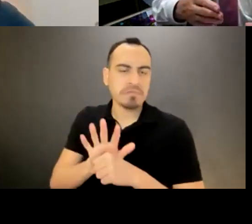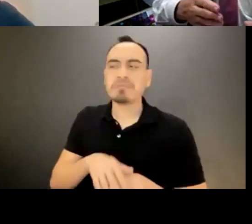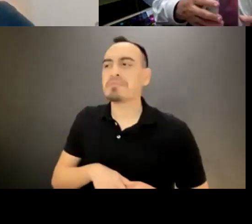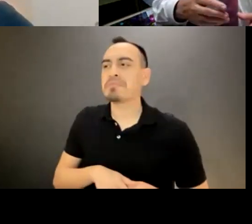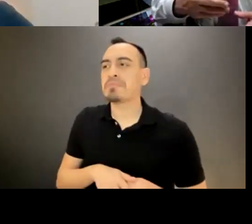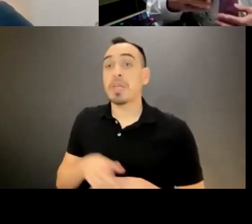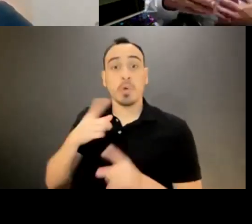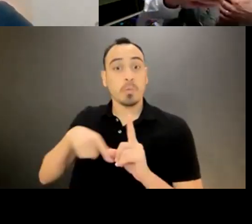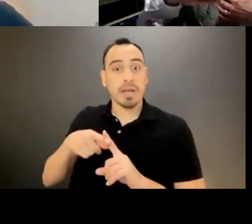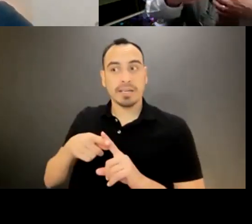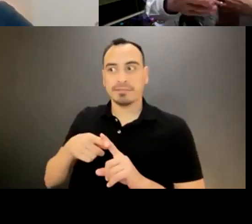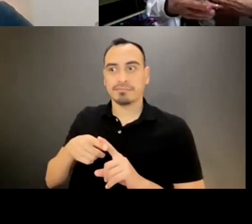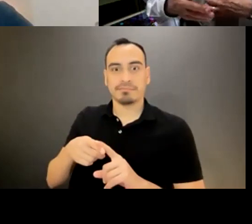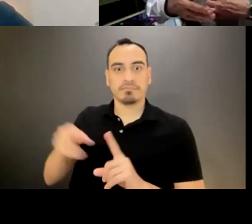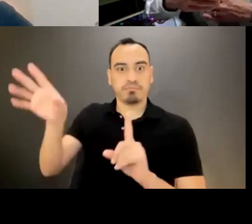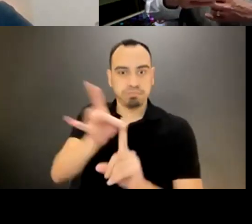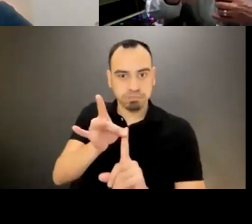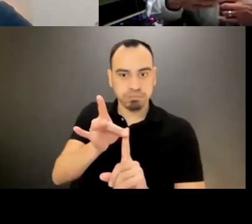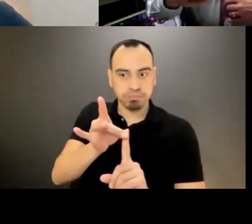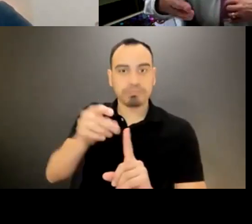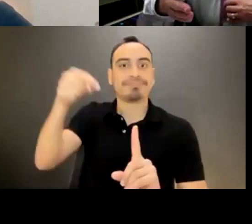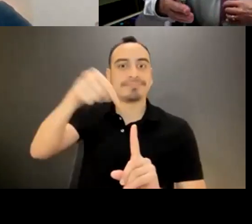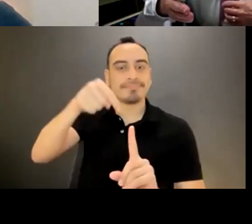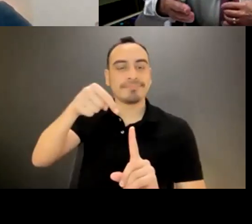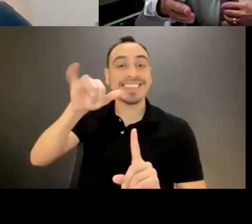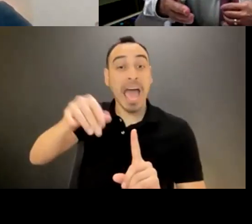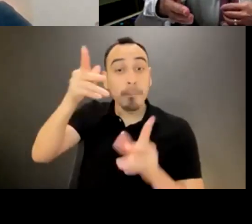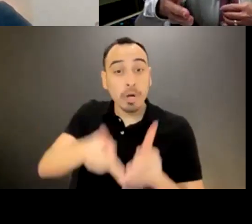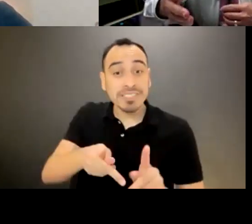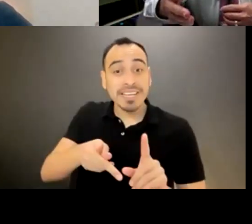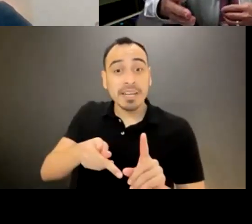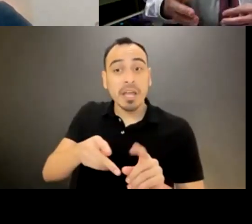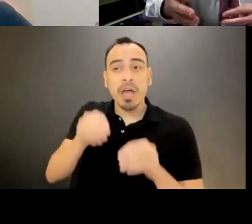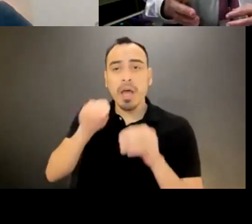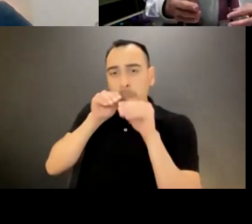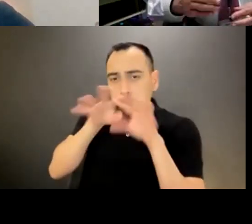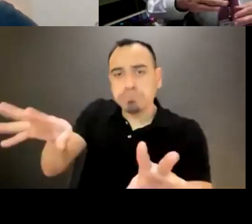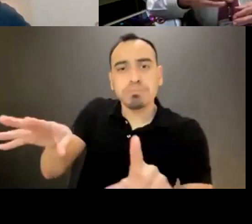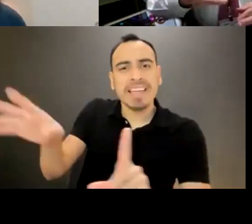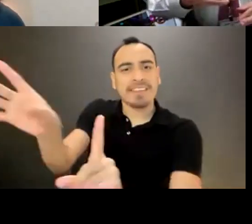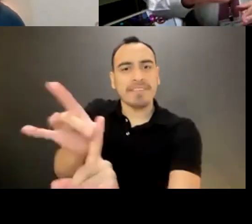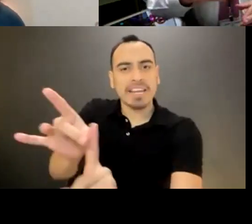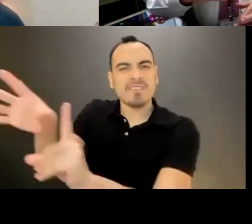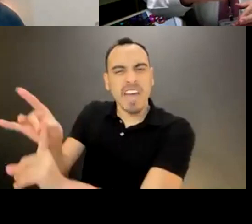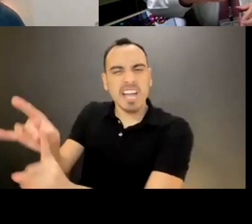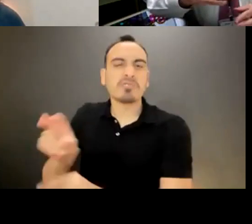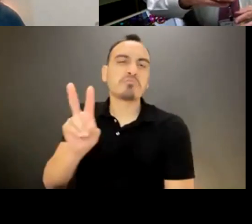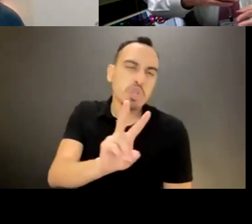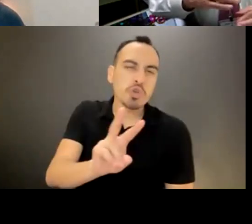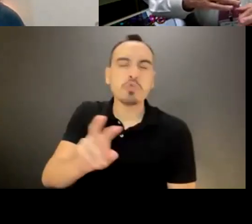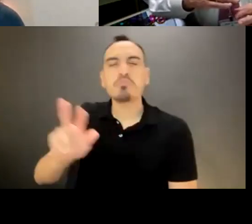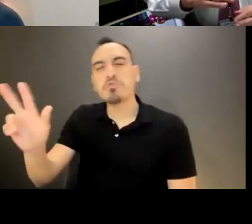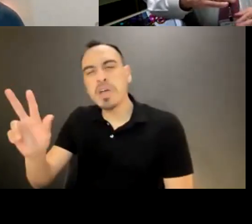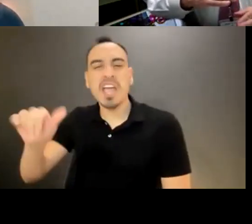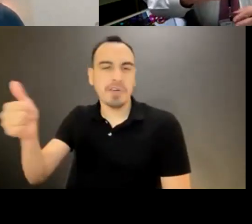that's infected, they infect 2 to 3 more people. The way to get rid of a pandemic,